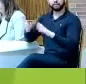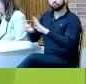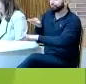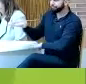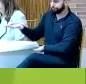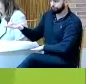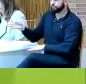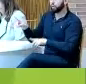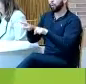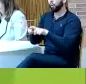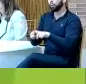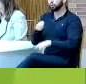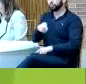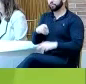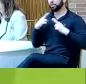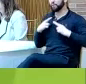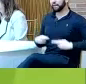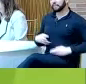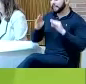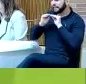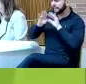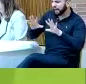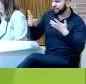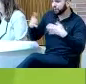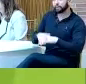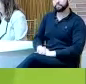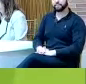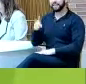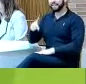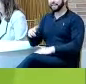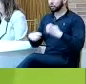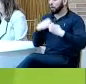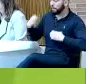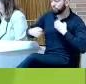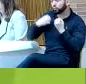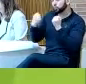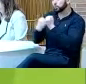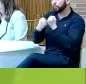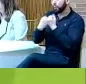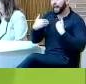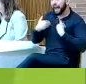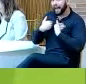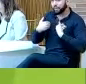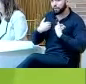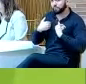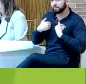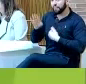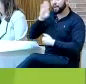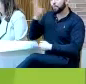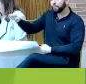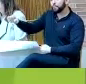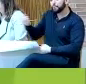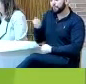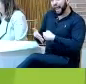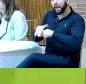also clarified that emotional support animals um are covered by the fair housing